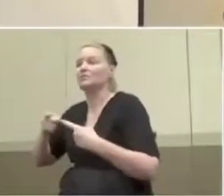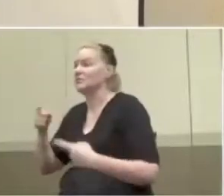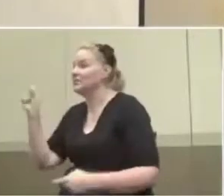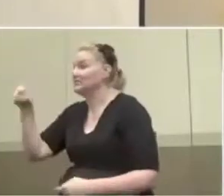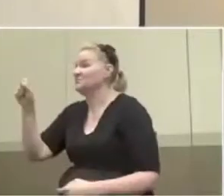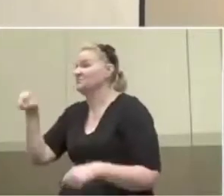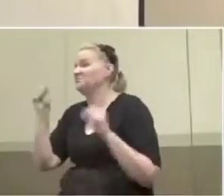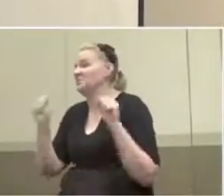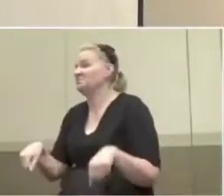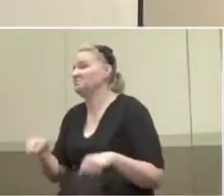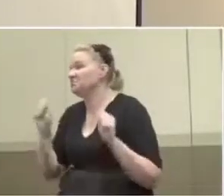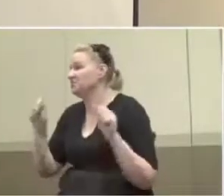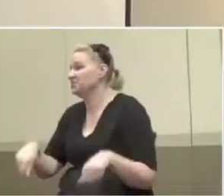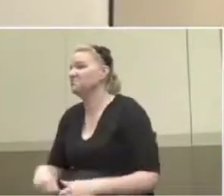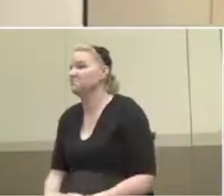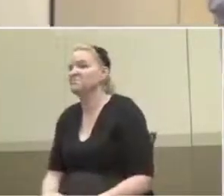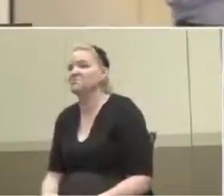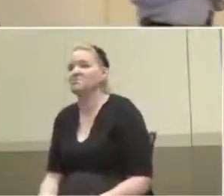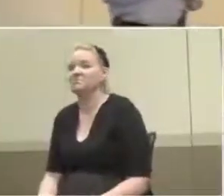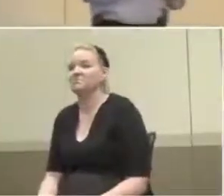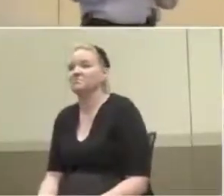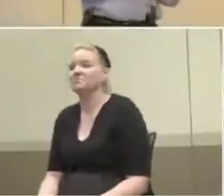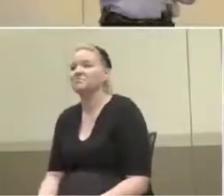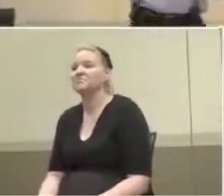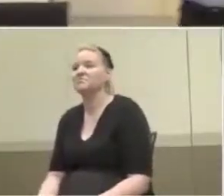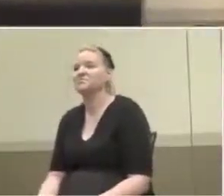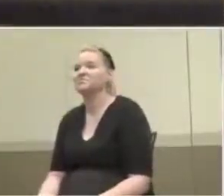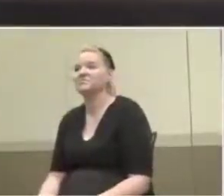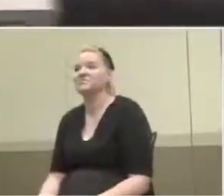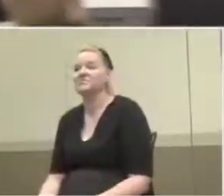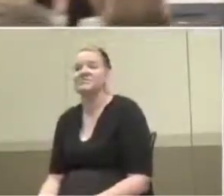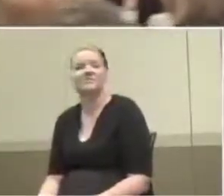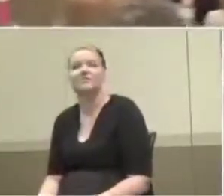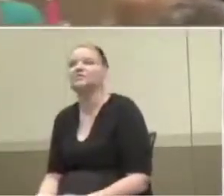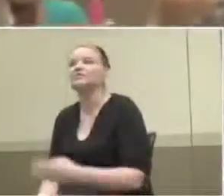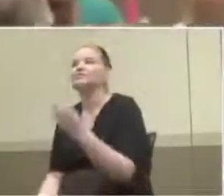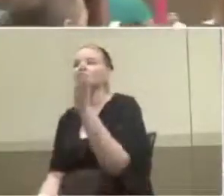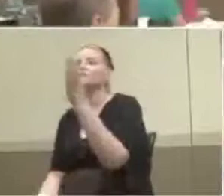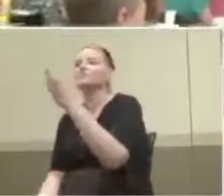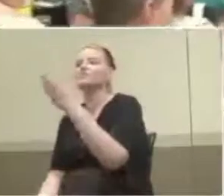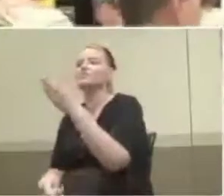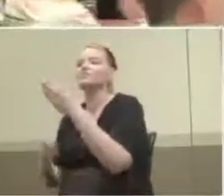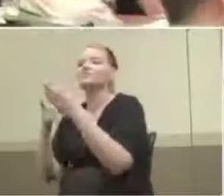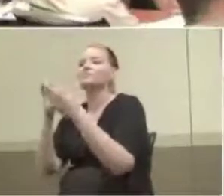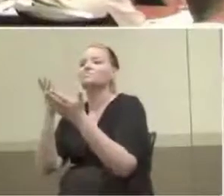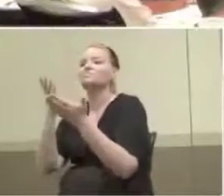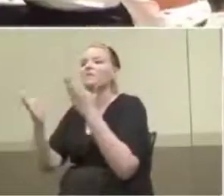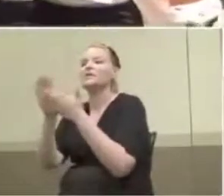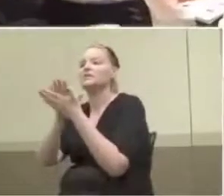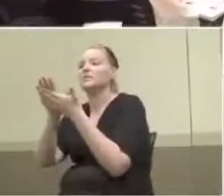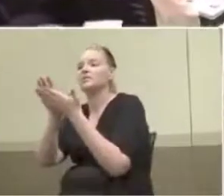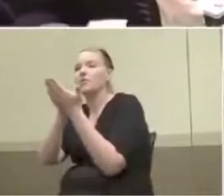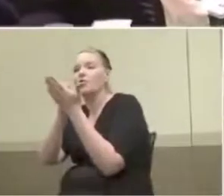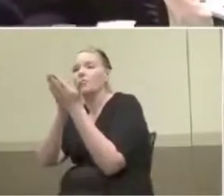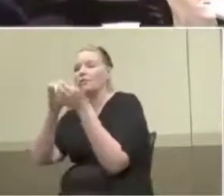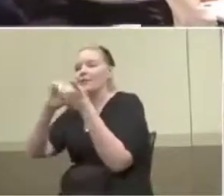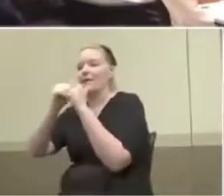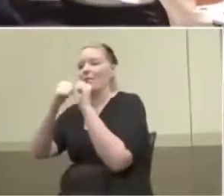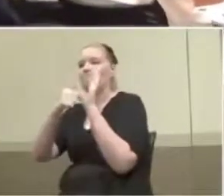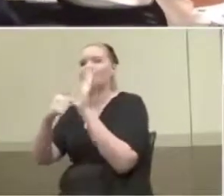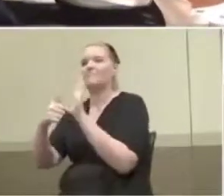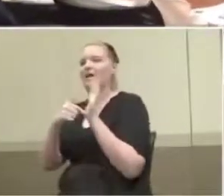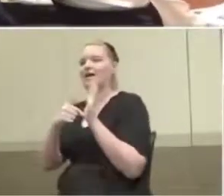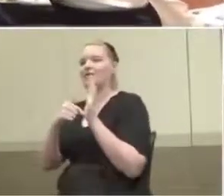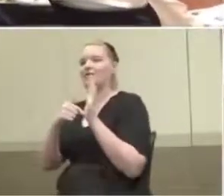that. Anything else? Yes? It might be nice to learn how to sort of model in the moment. So if you're